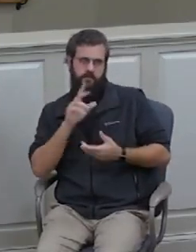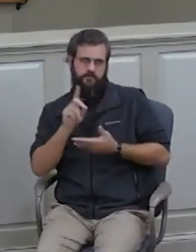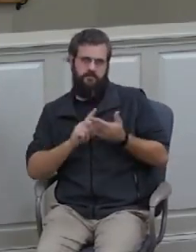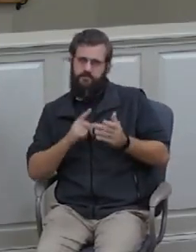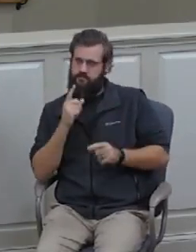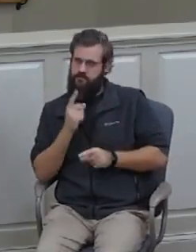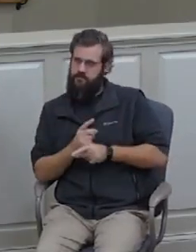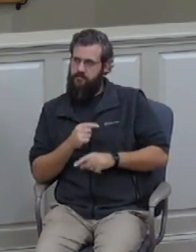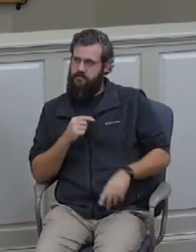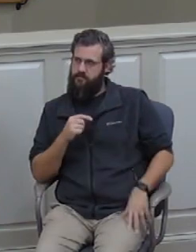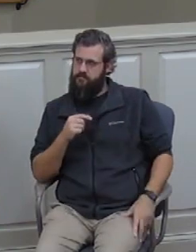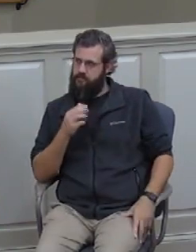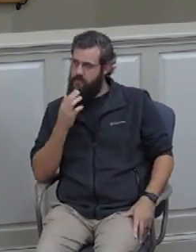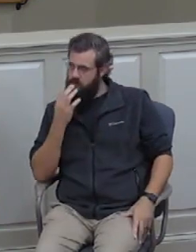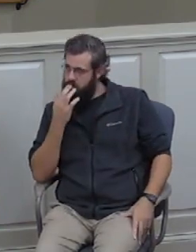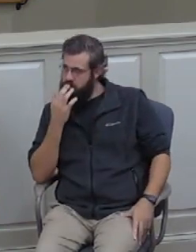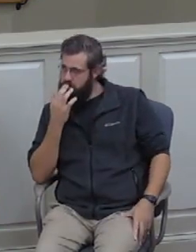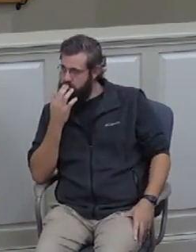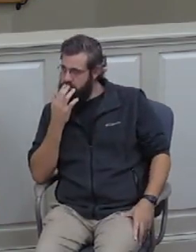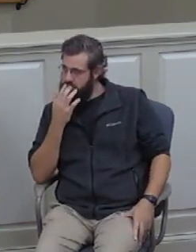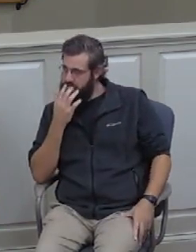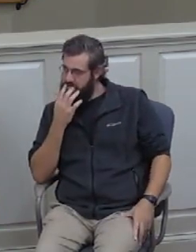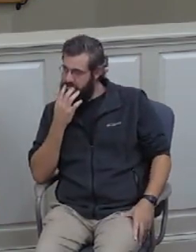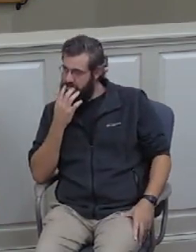yeah. I'm